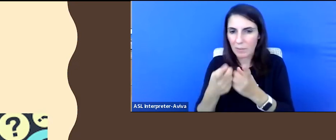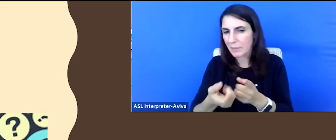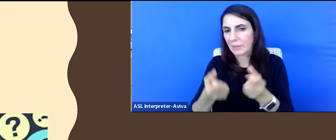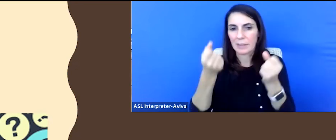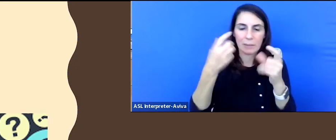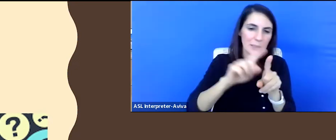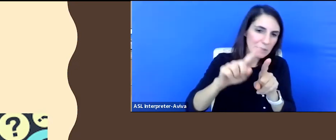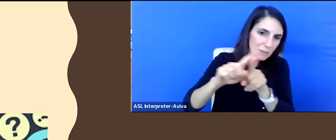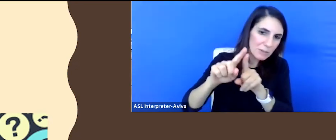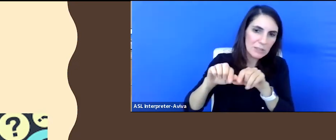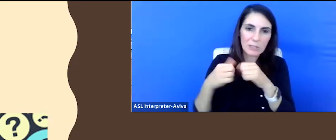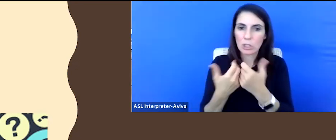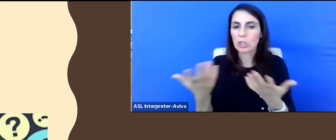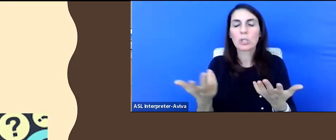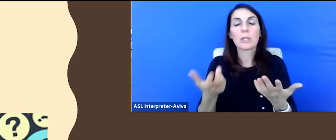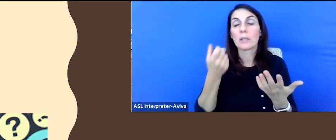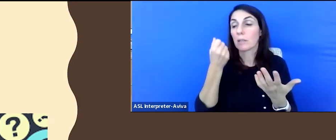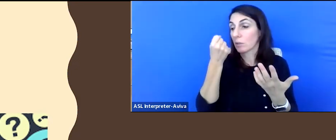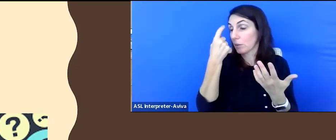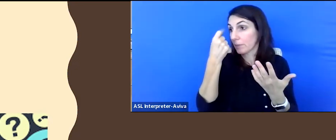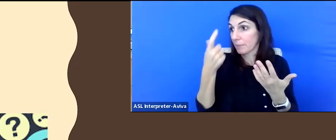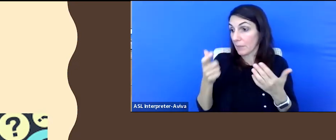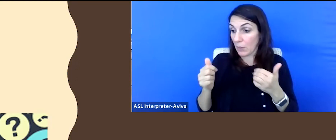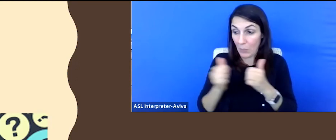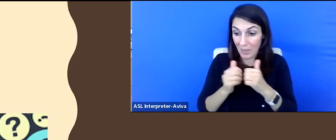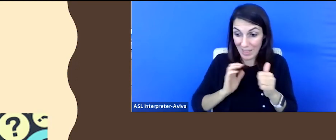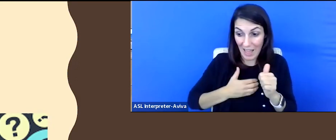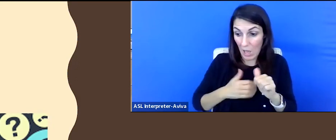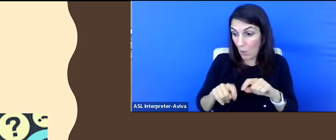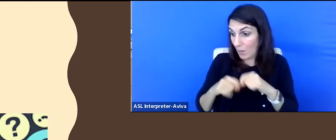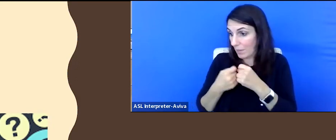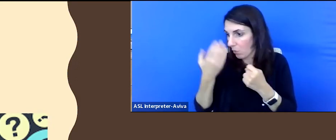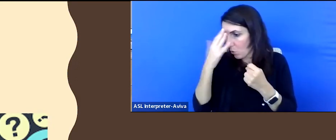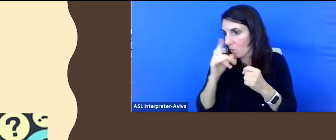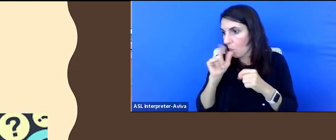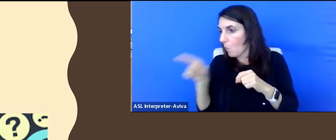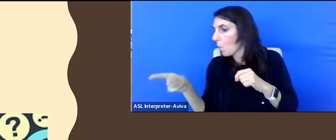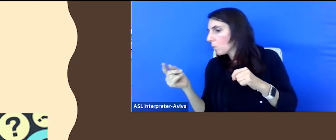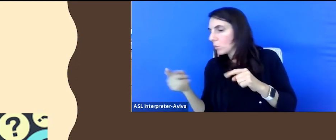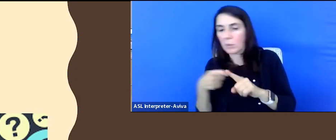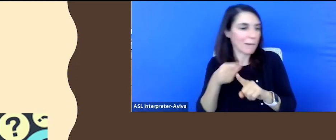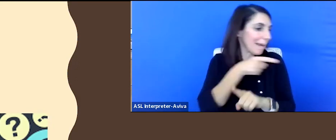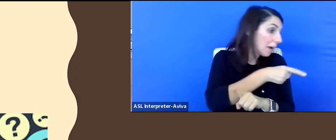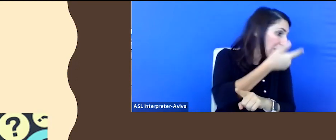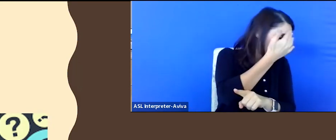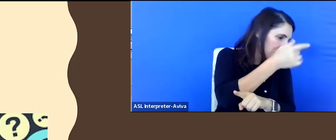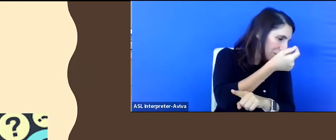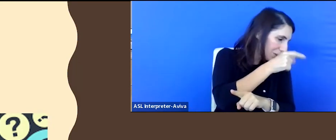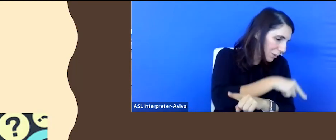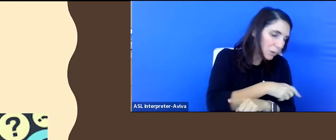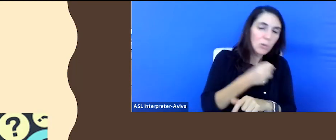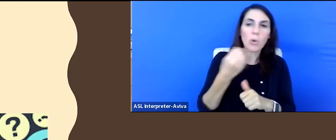our team, we're not always sure what the neighbors to our right or left are doing. So we all attended training to